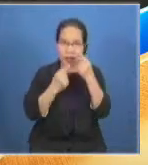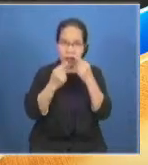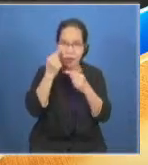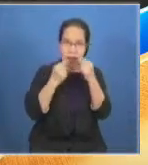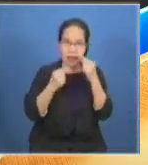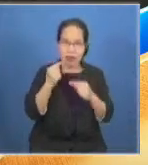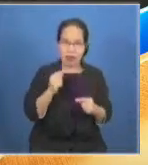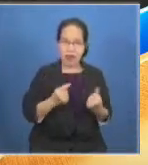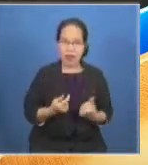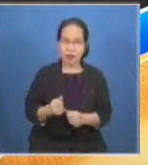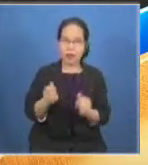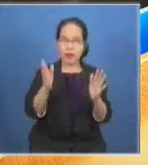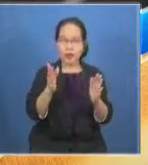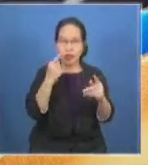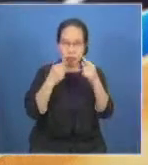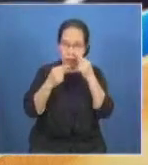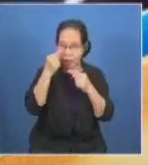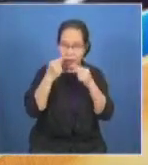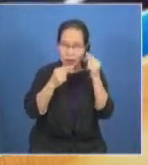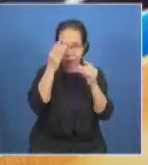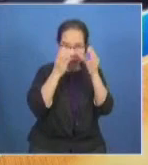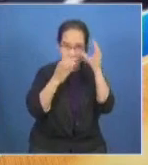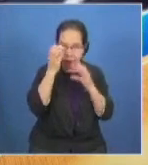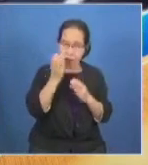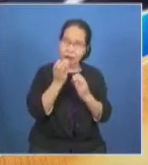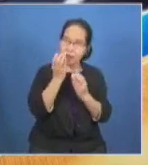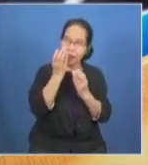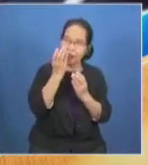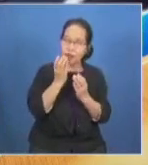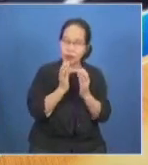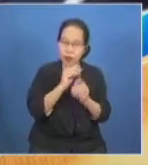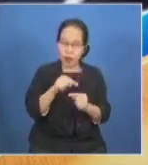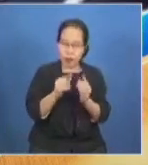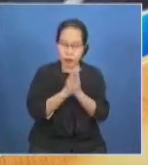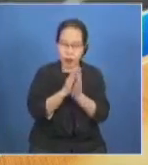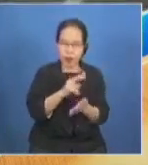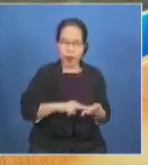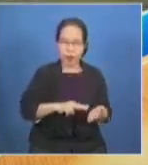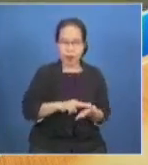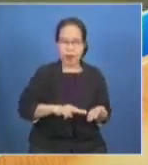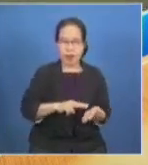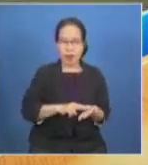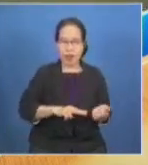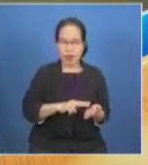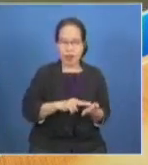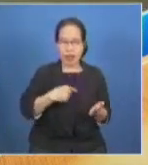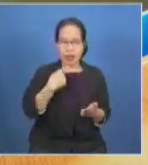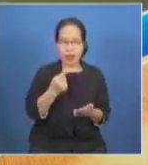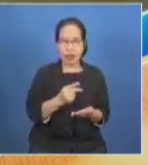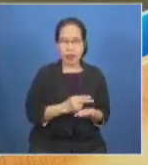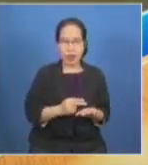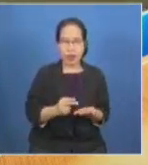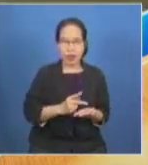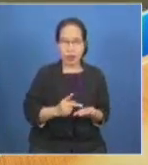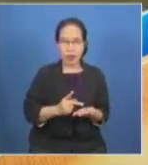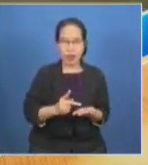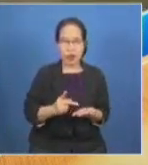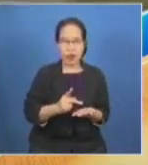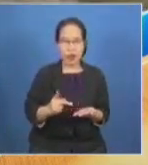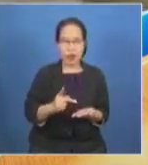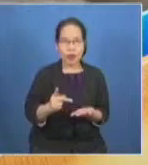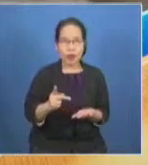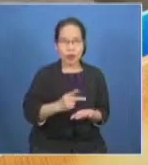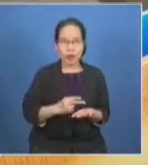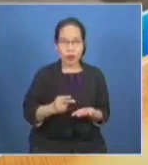Christ himself cried. The apostles cried as well when they pray. It is